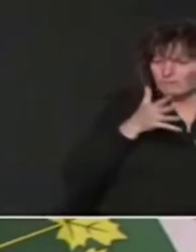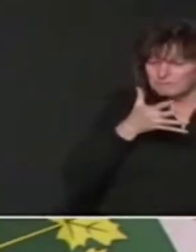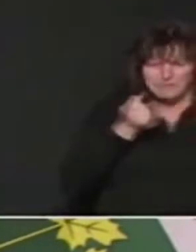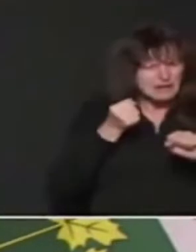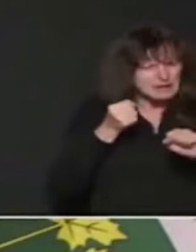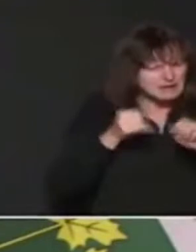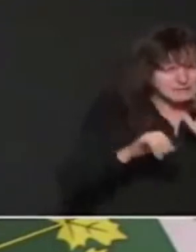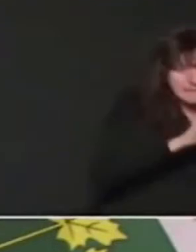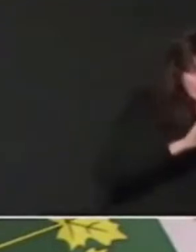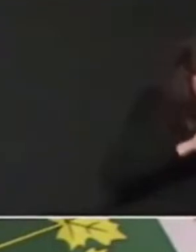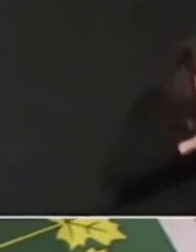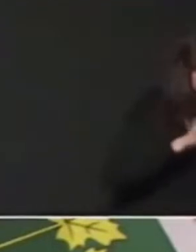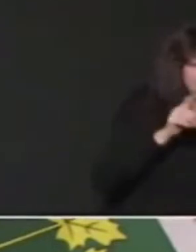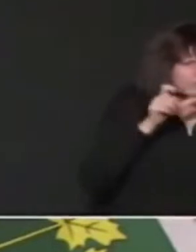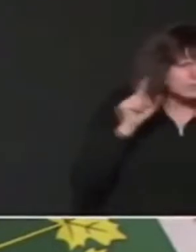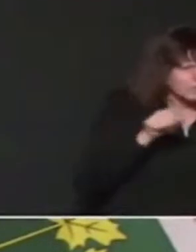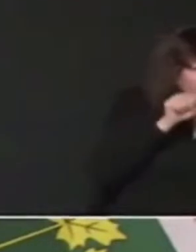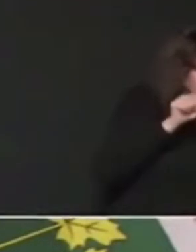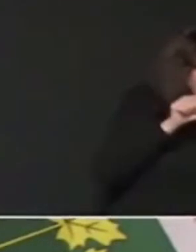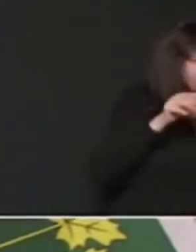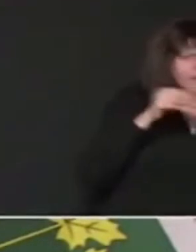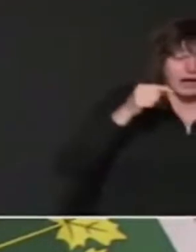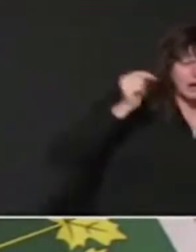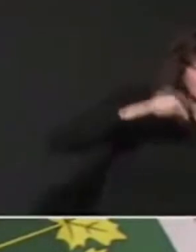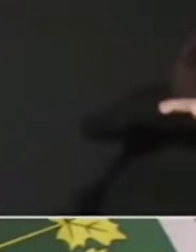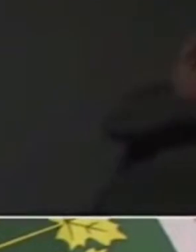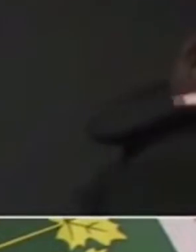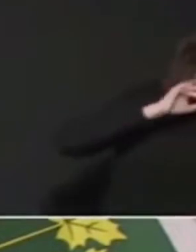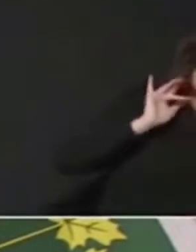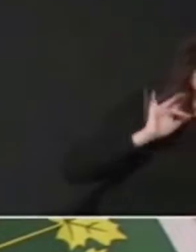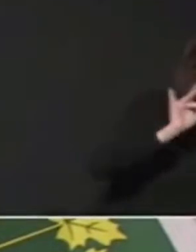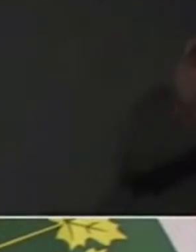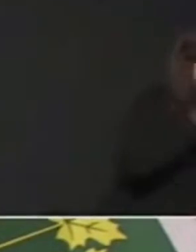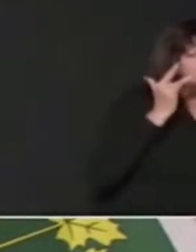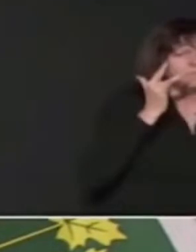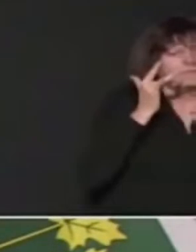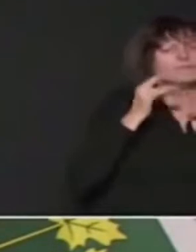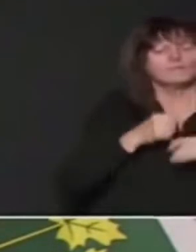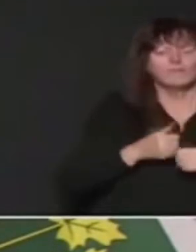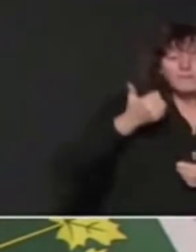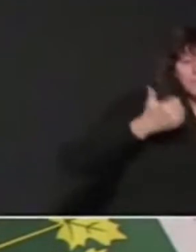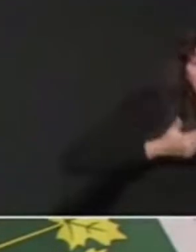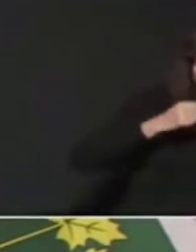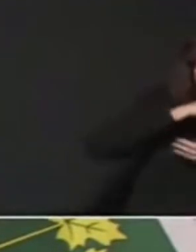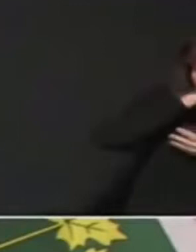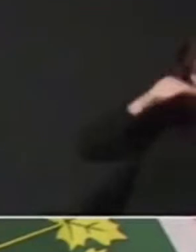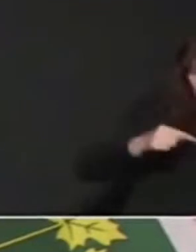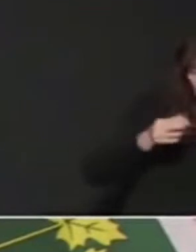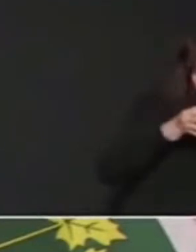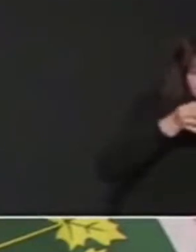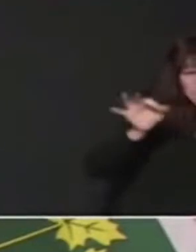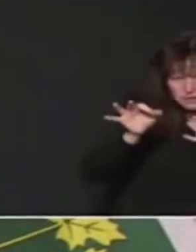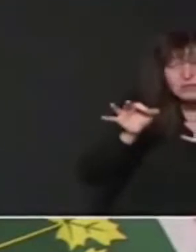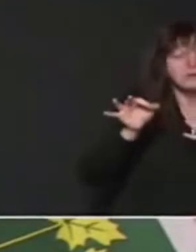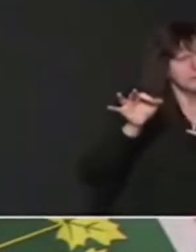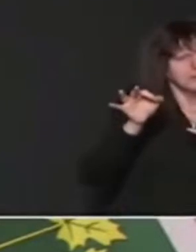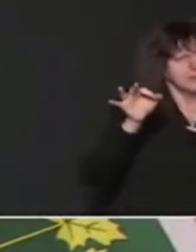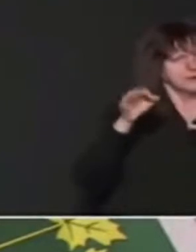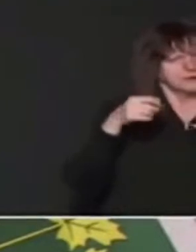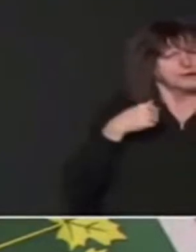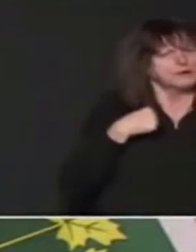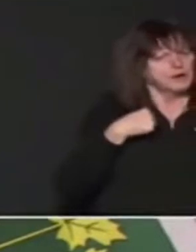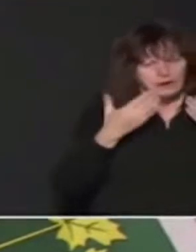isolate COVID-19 and its variants, we have already expanded eligibility for provincially funded